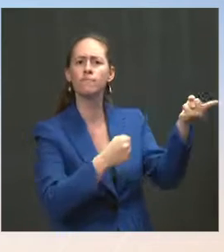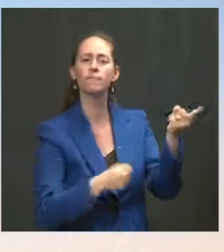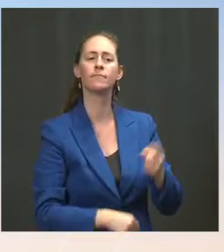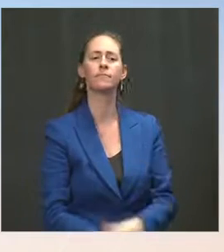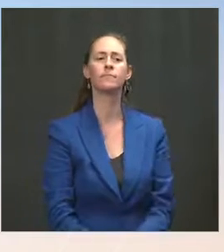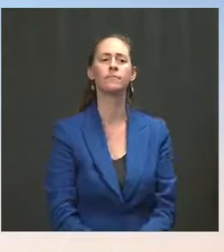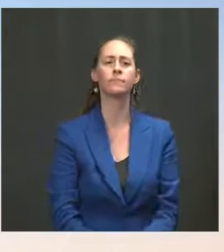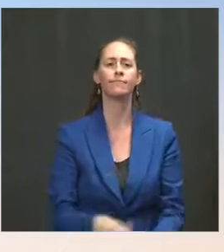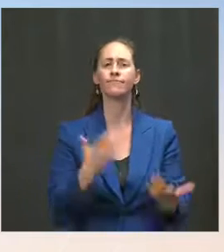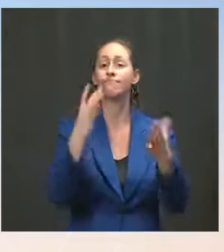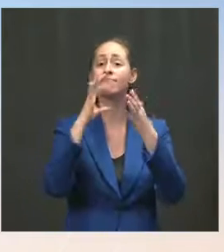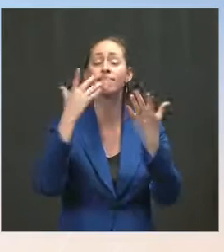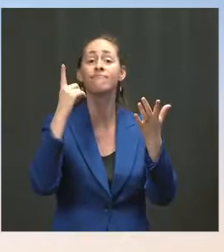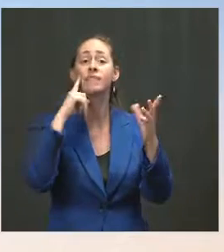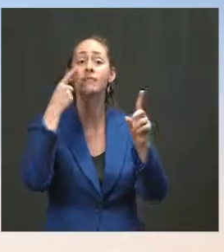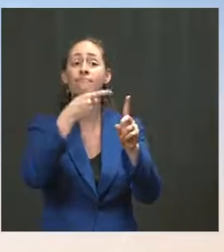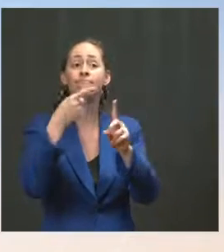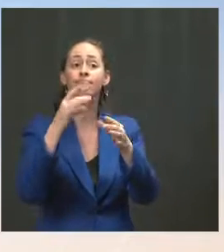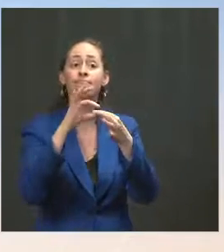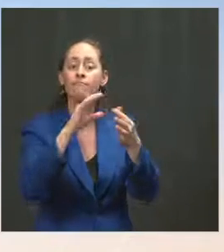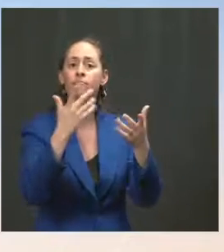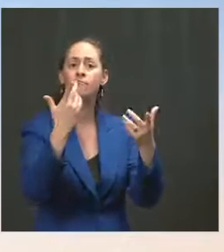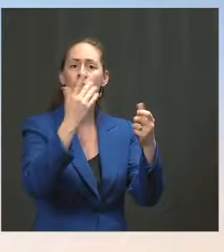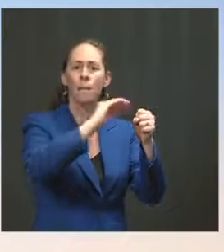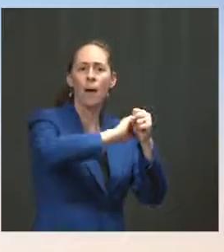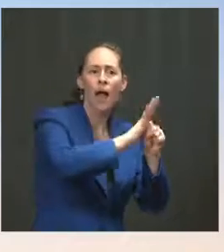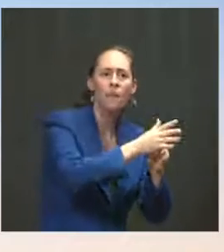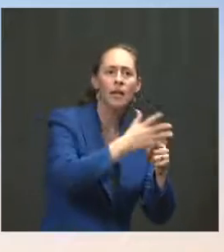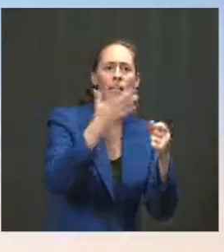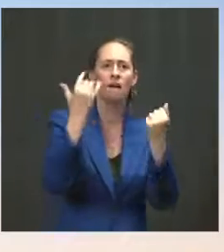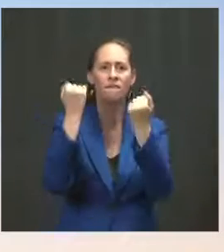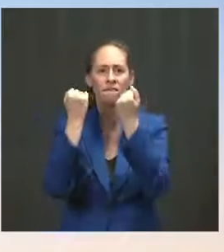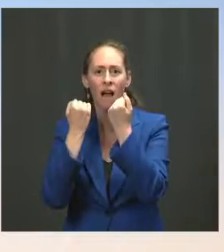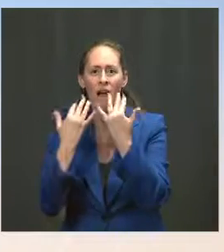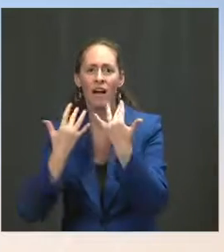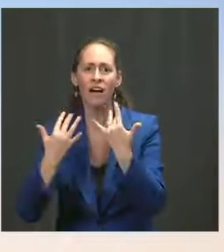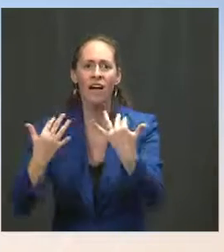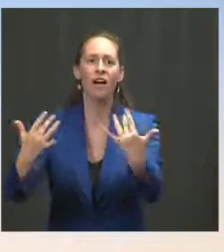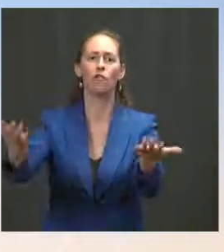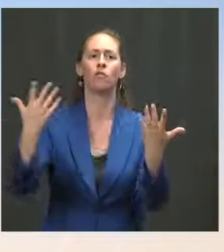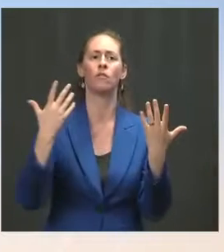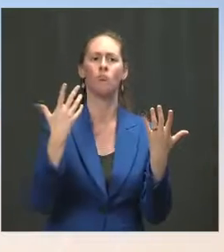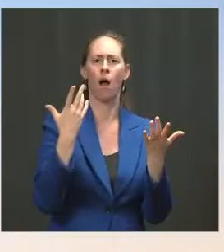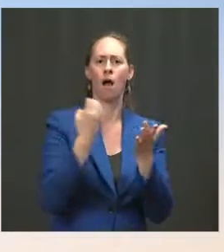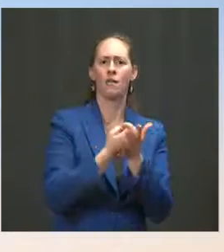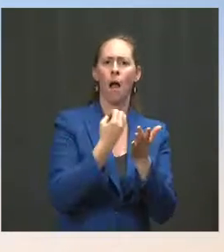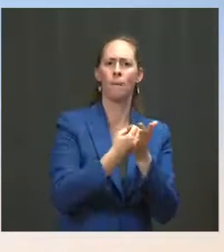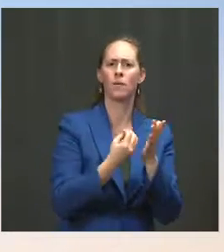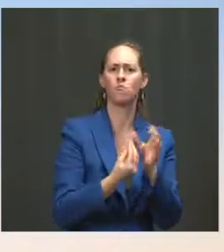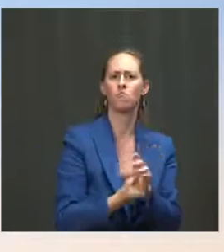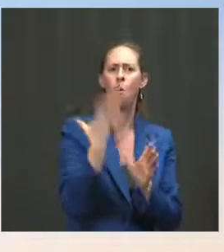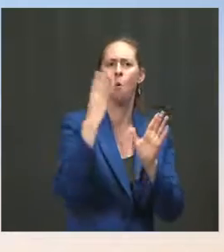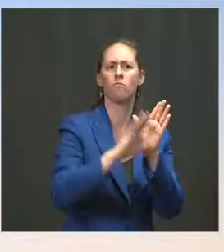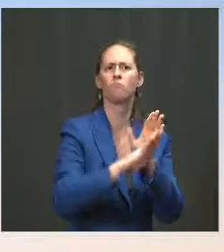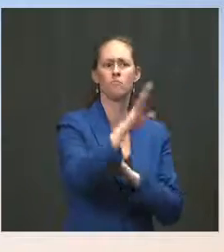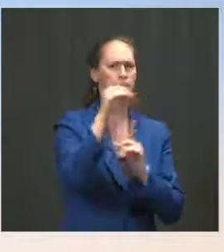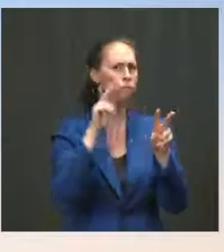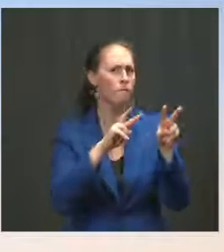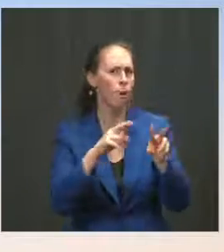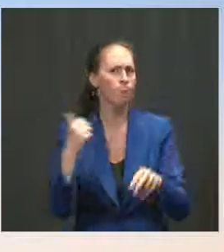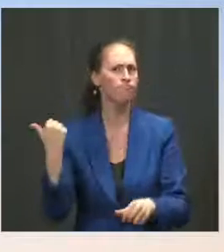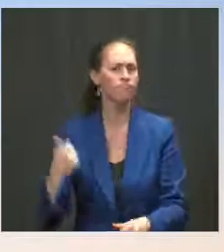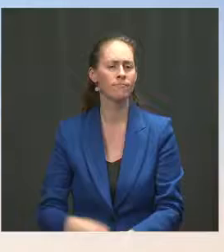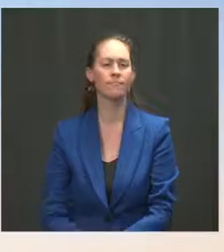addressing wildfires, growing the economy, and look forward to continuing to do so. Will we see the president potentially make a statement